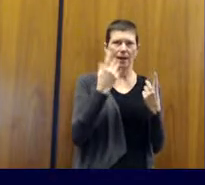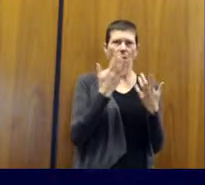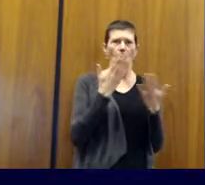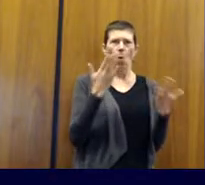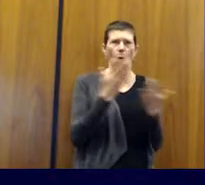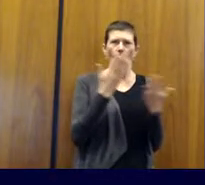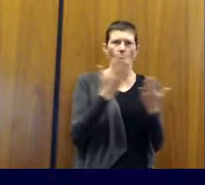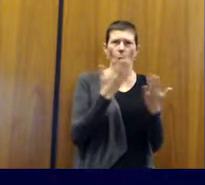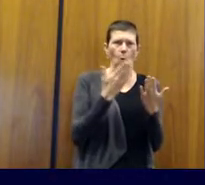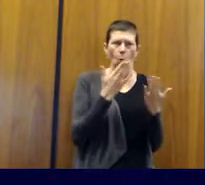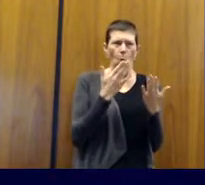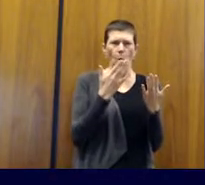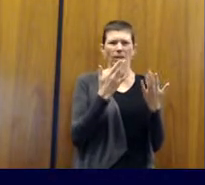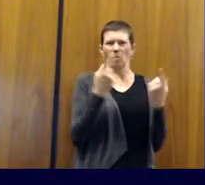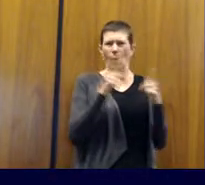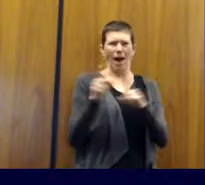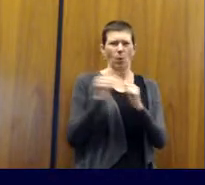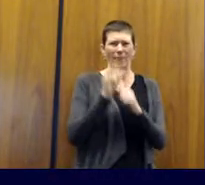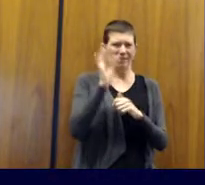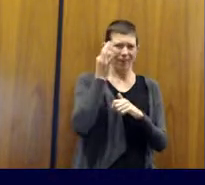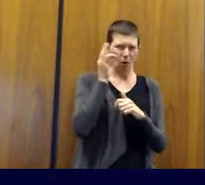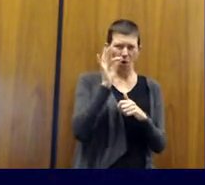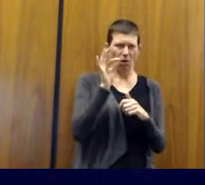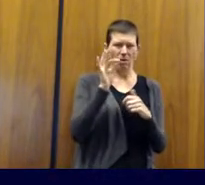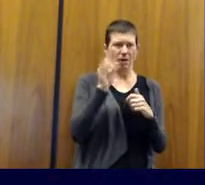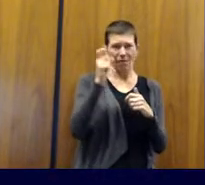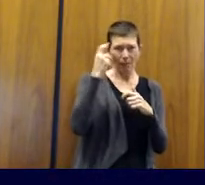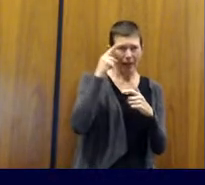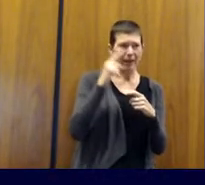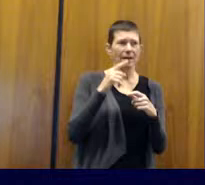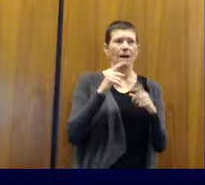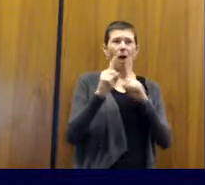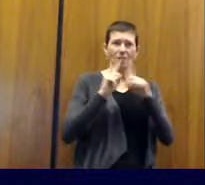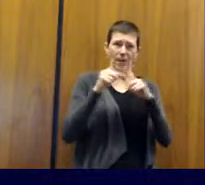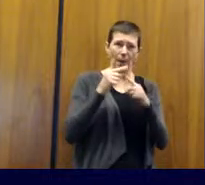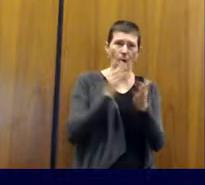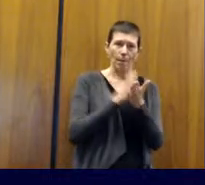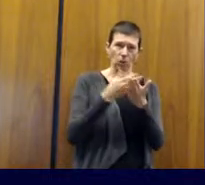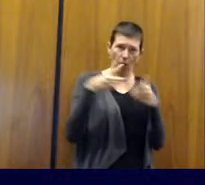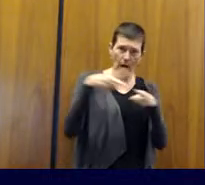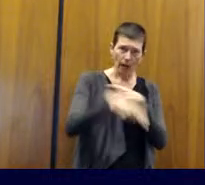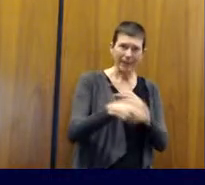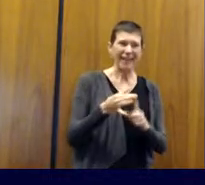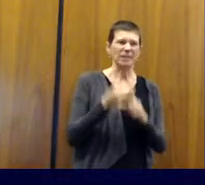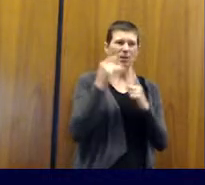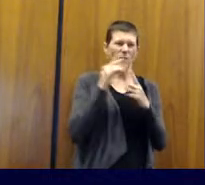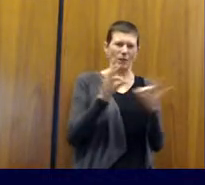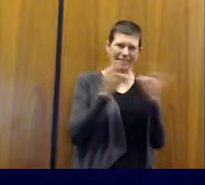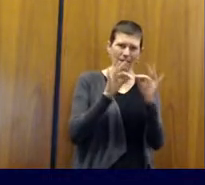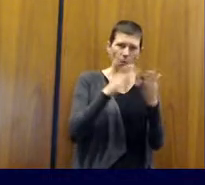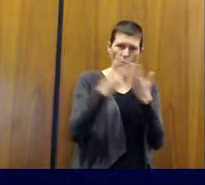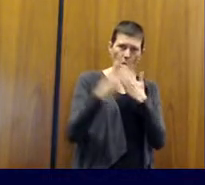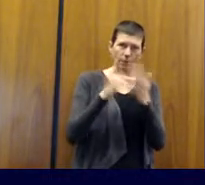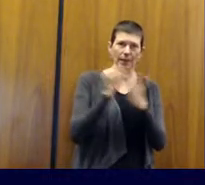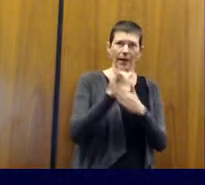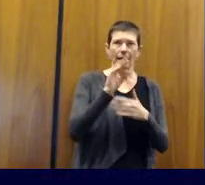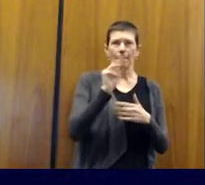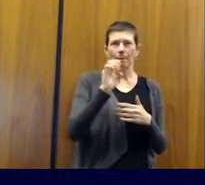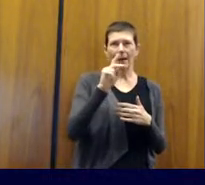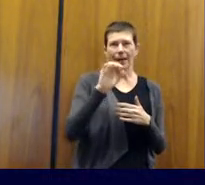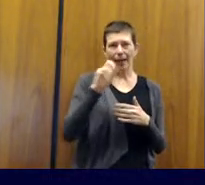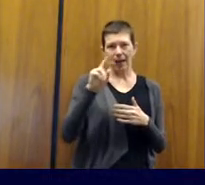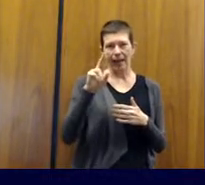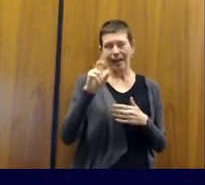at stake with the federal government, conversations around budget cuts, especially to critical programs such as Medicaid,